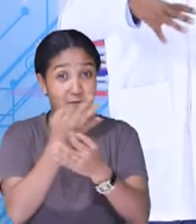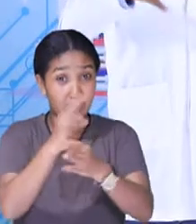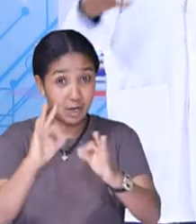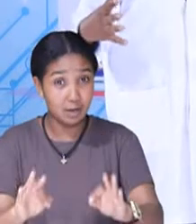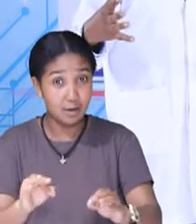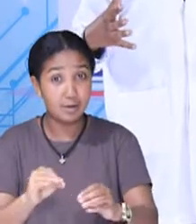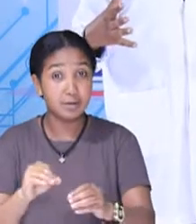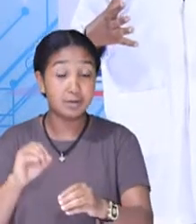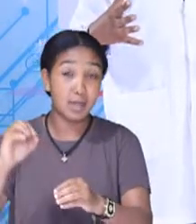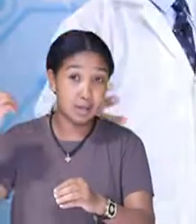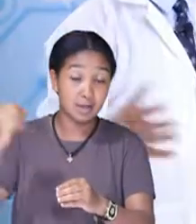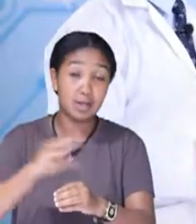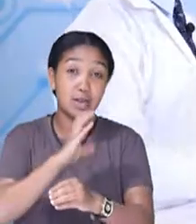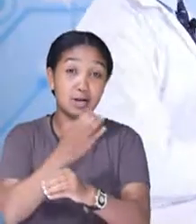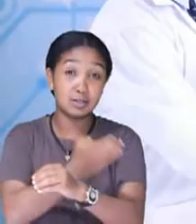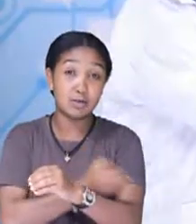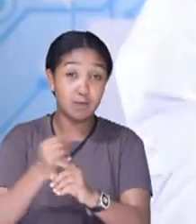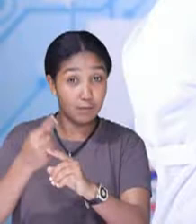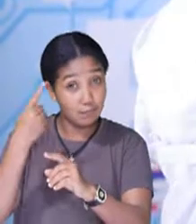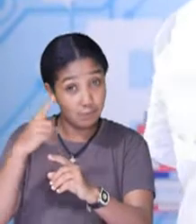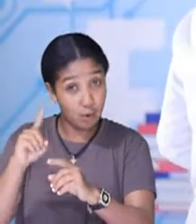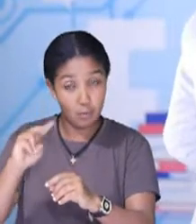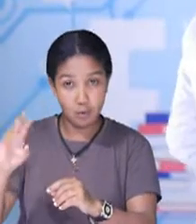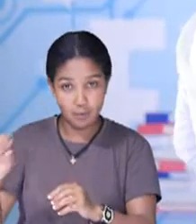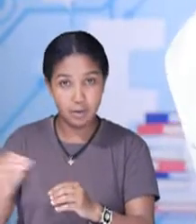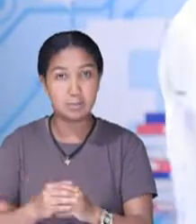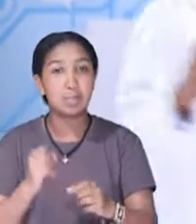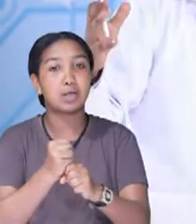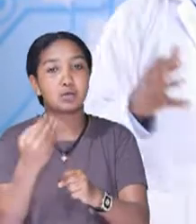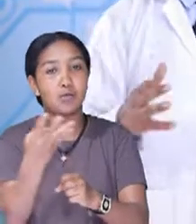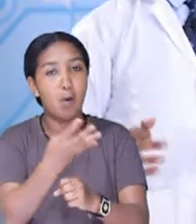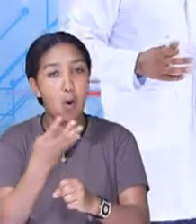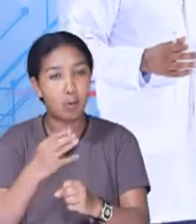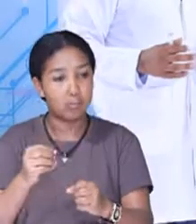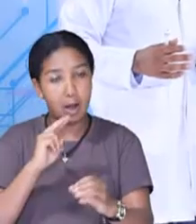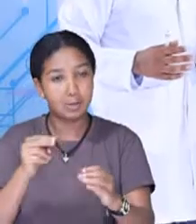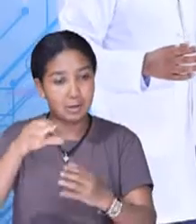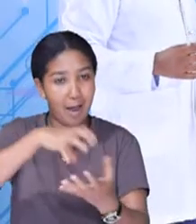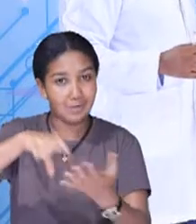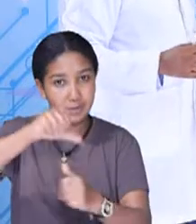energy from UV makes those 4 gases to react each other.